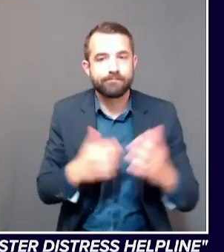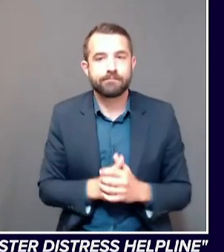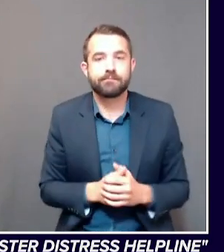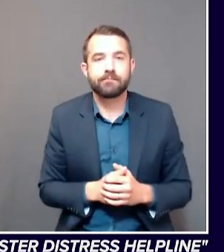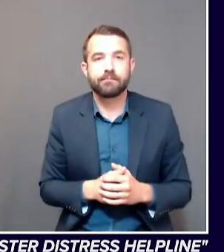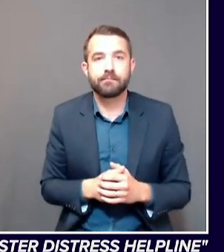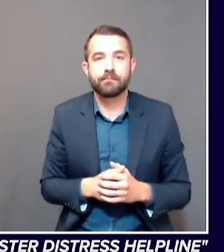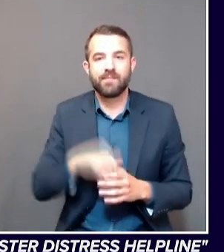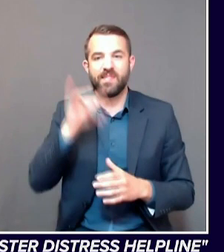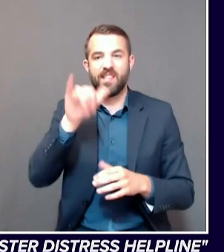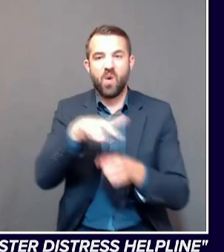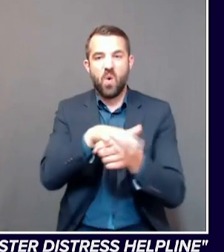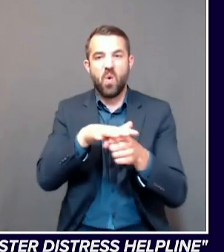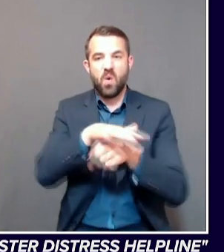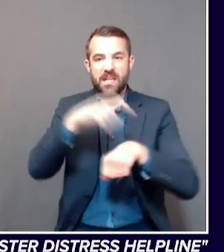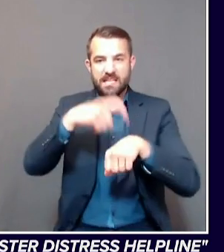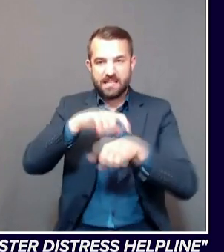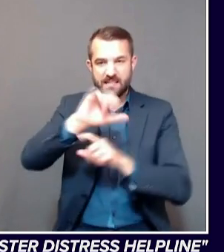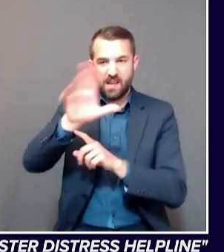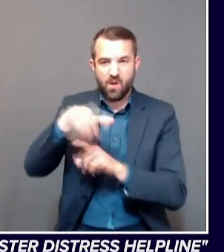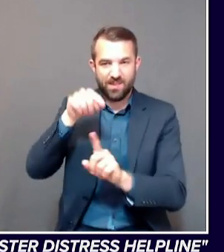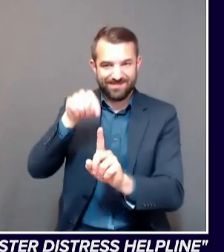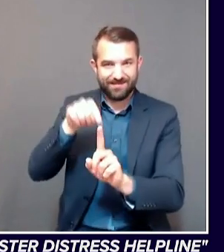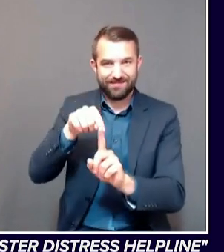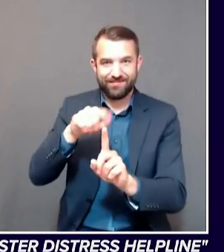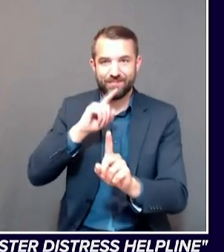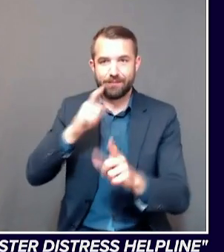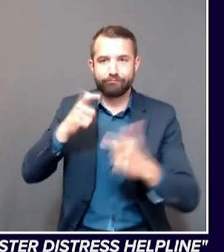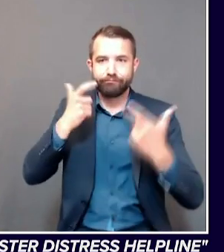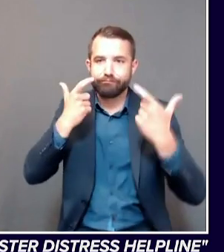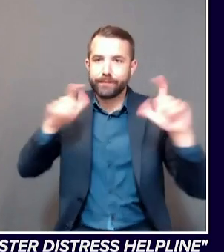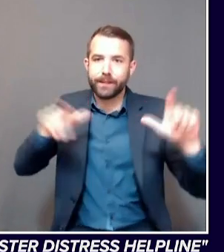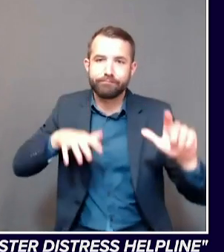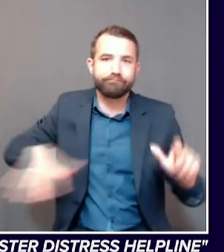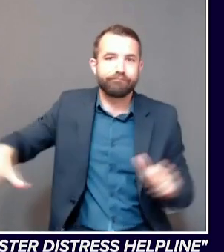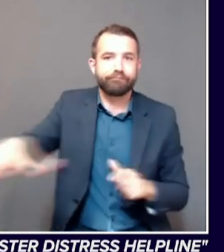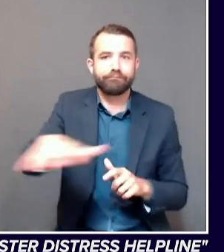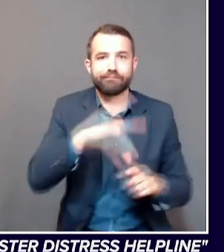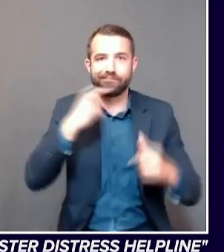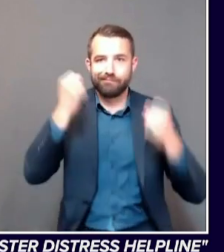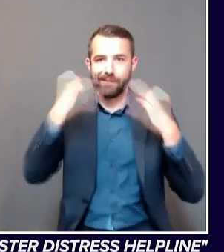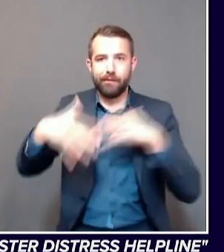of individuals who are coming in and out, we haven't sorted that out yet, but that's one of the